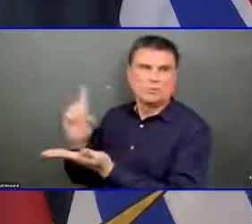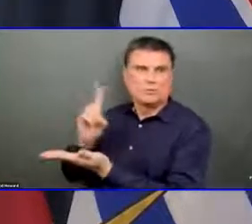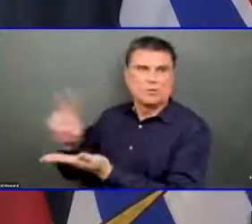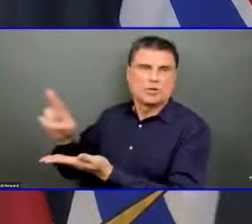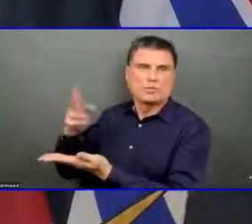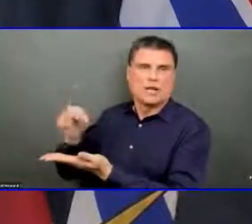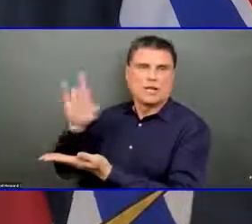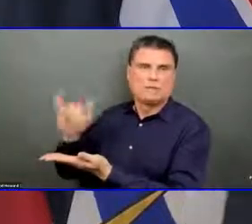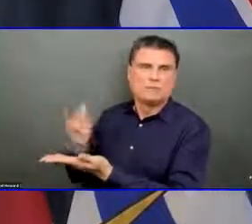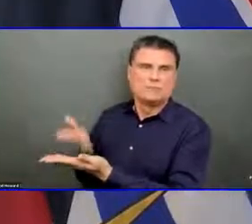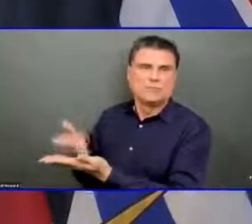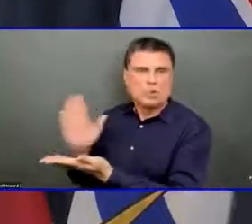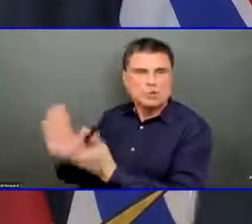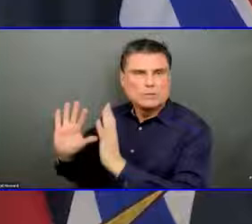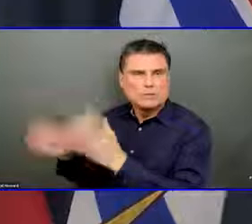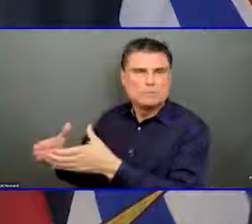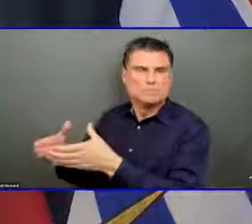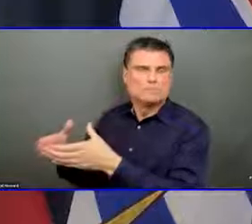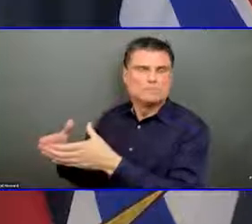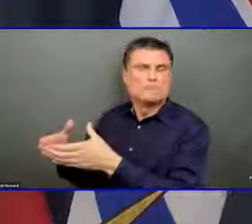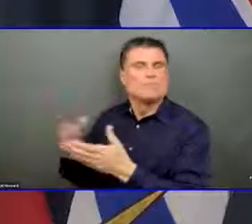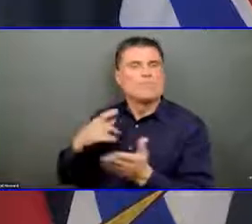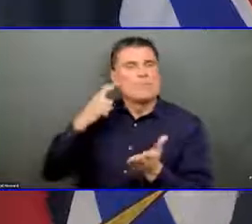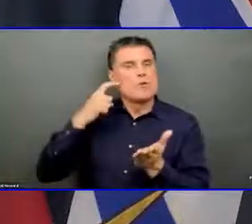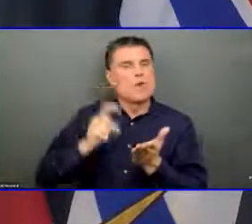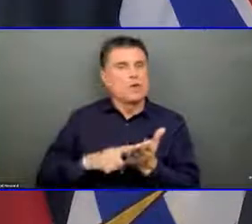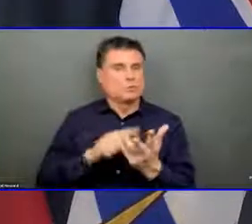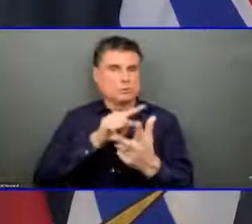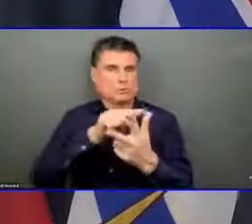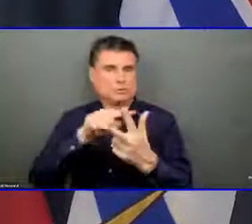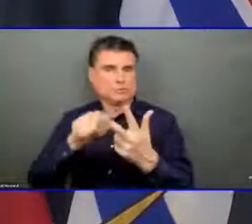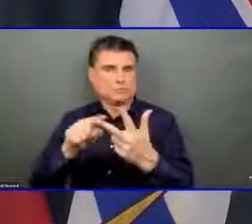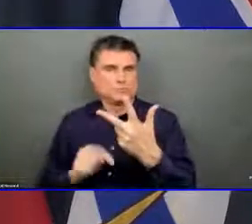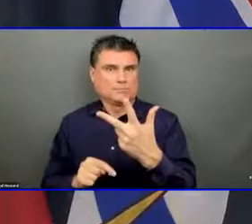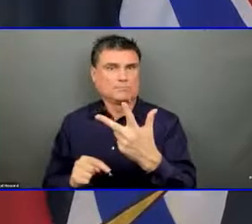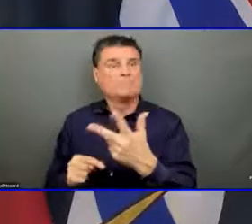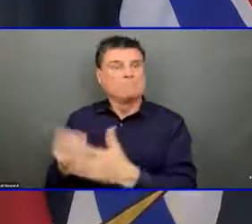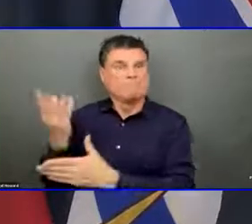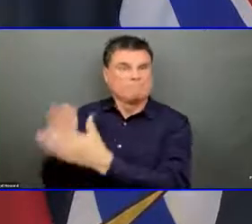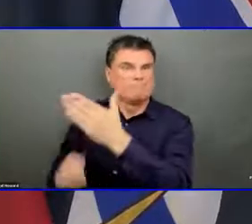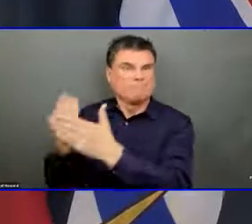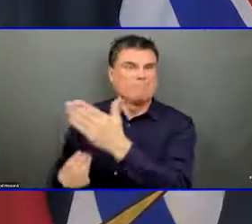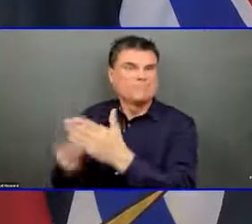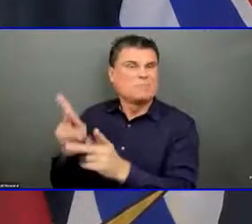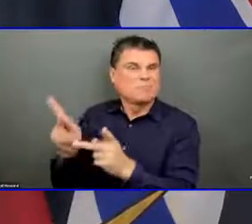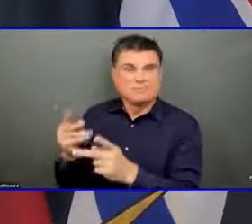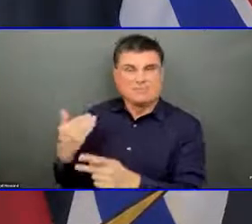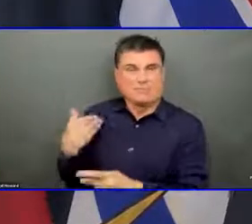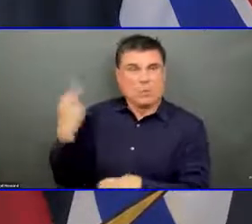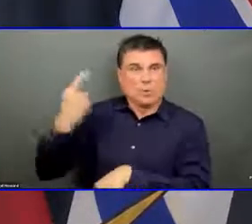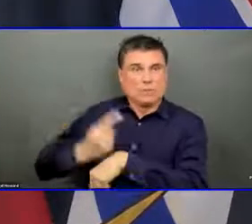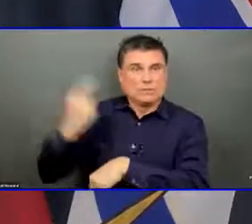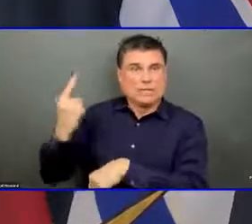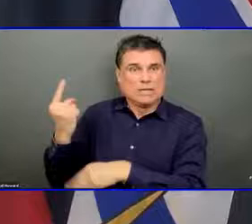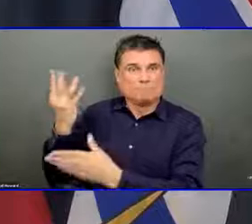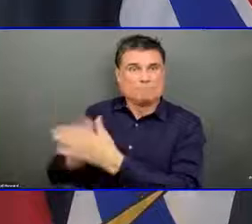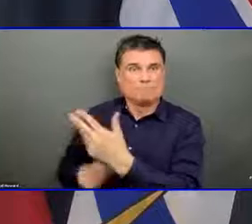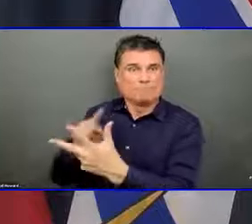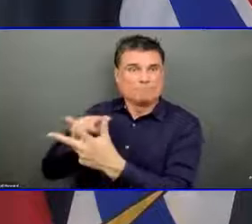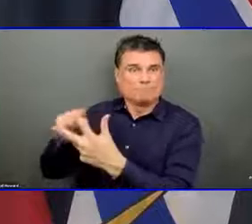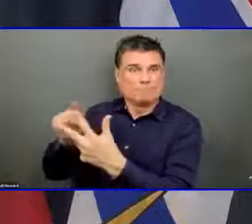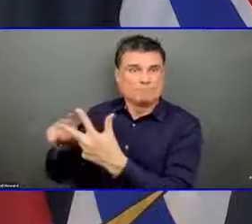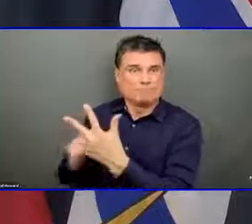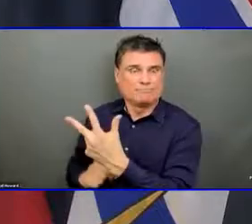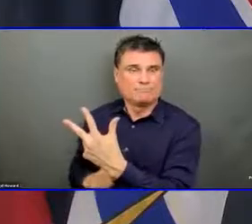who passed away related to COVID-19 in the last 24 hours. It is as we know, all of